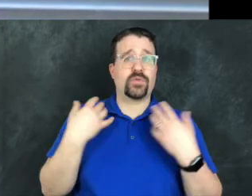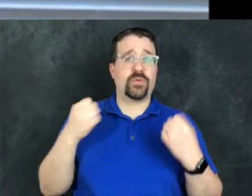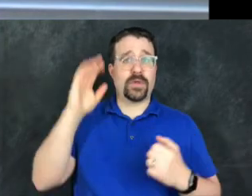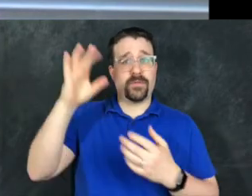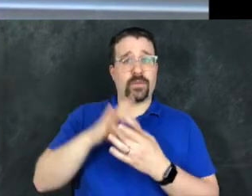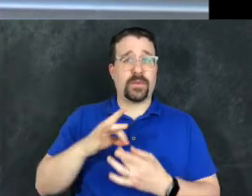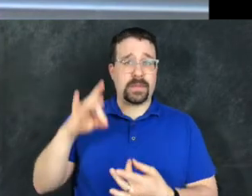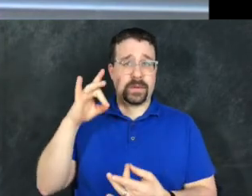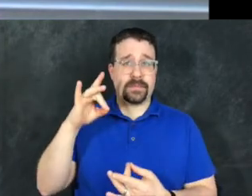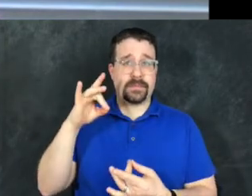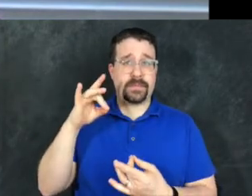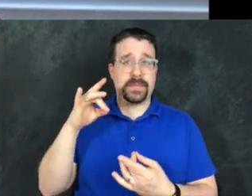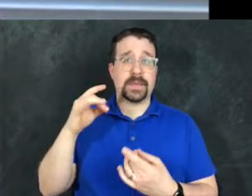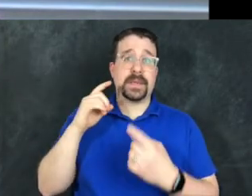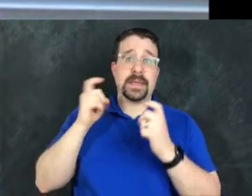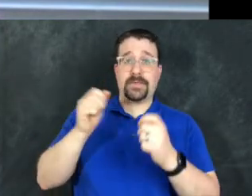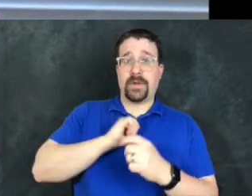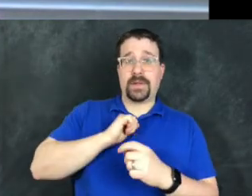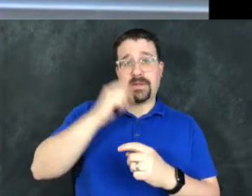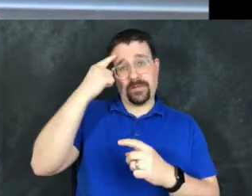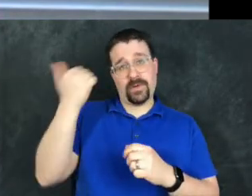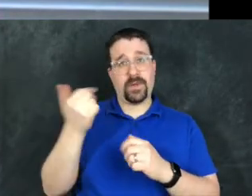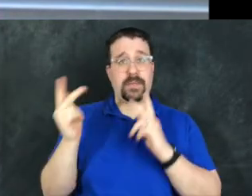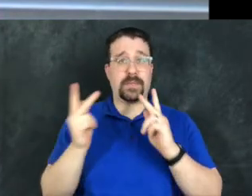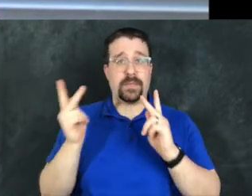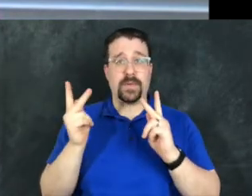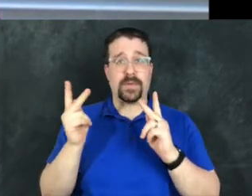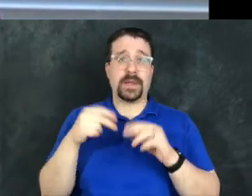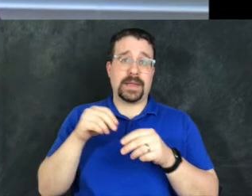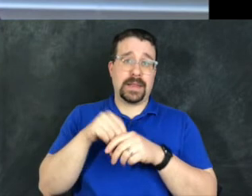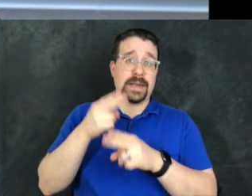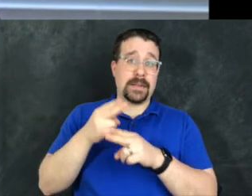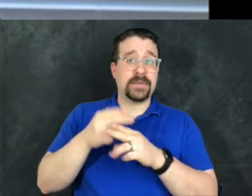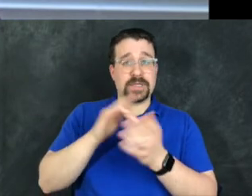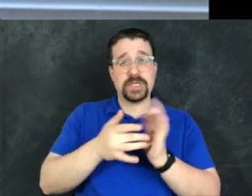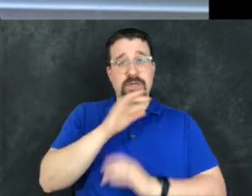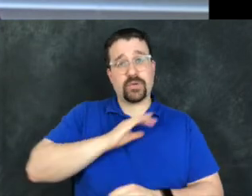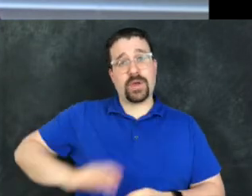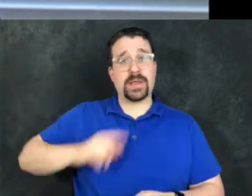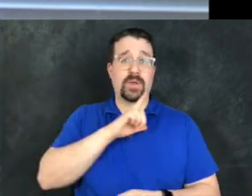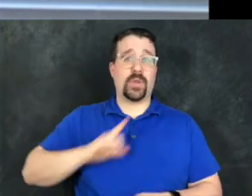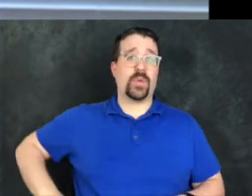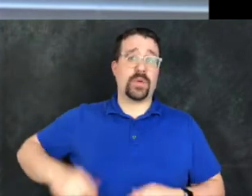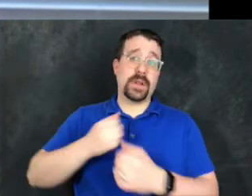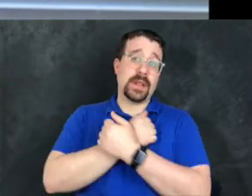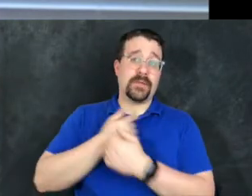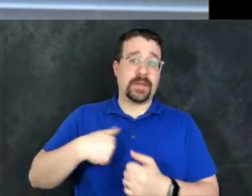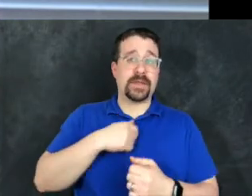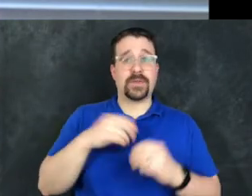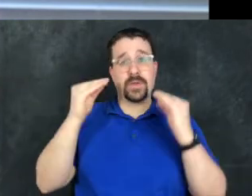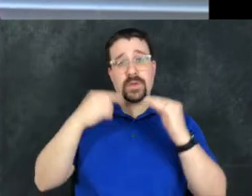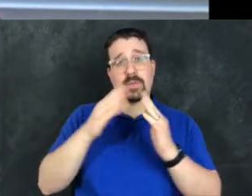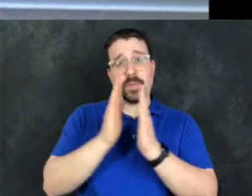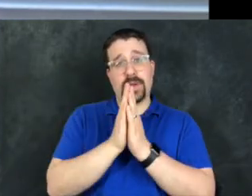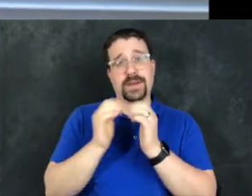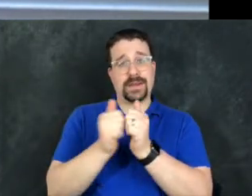world in the strength of your Spirit, to give ourselves for others, in the name of Jesus Christ our Lord, who loves